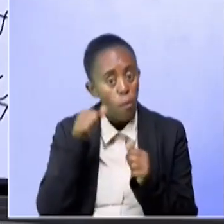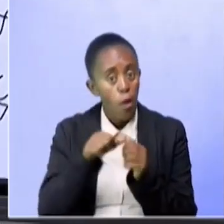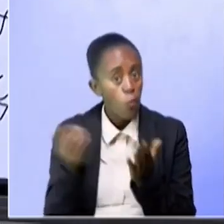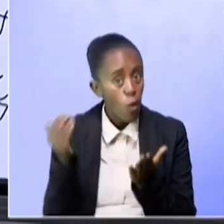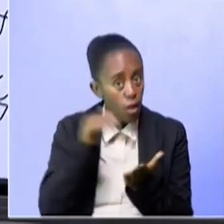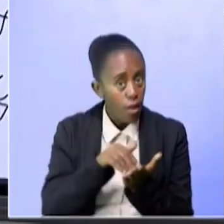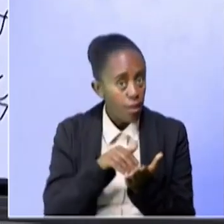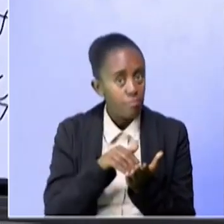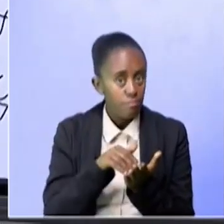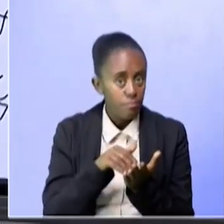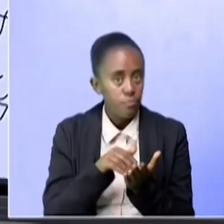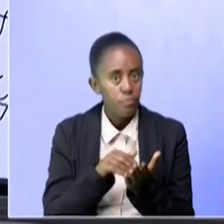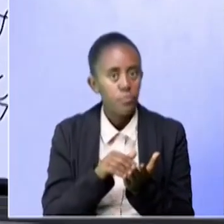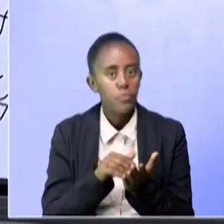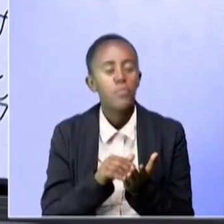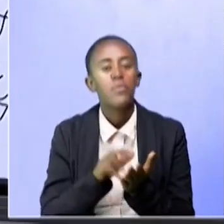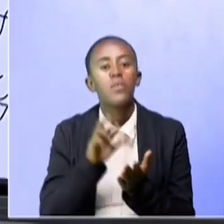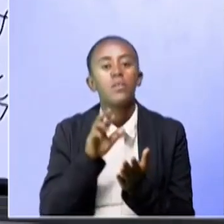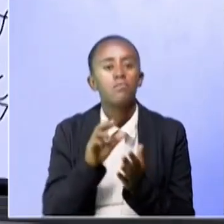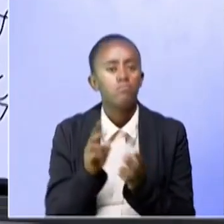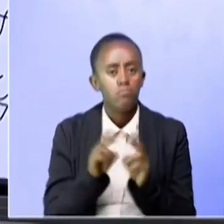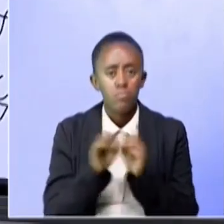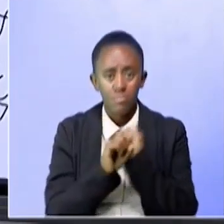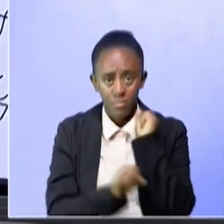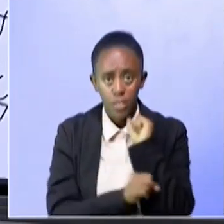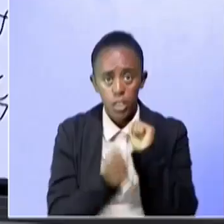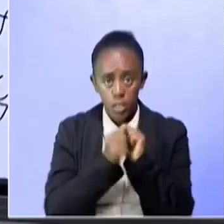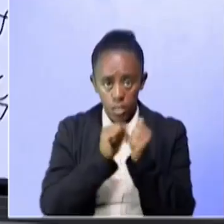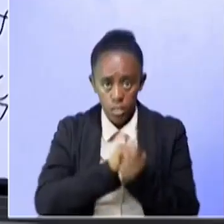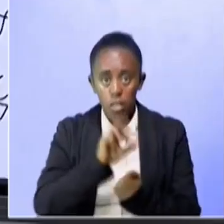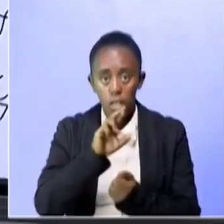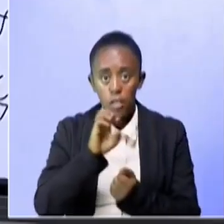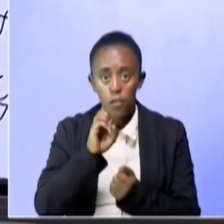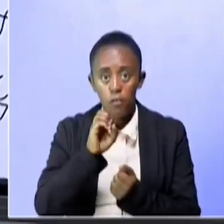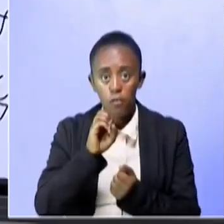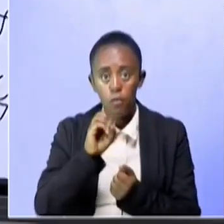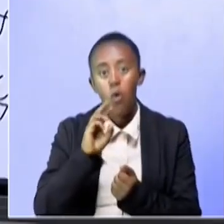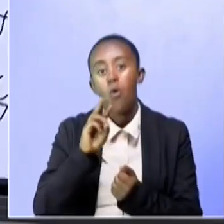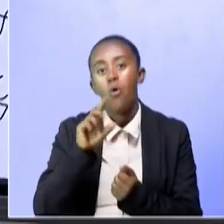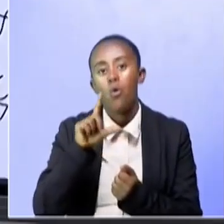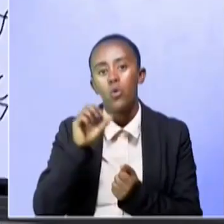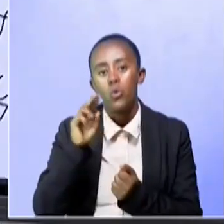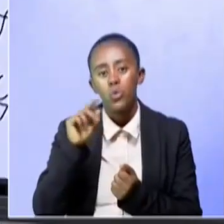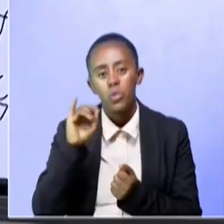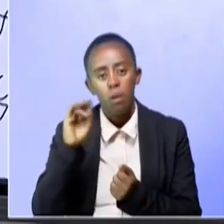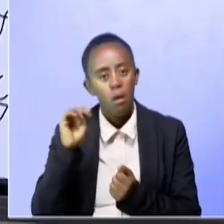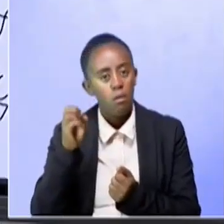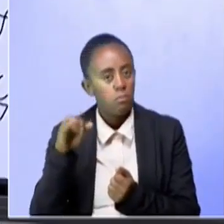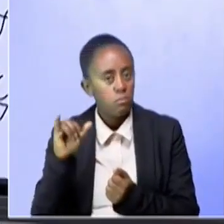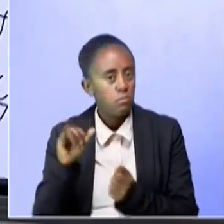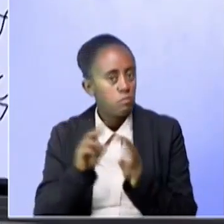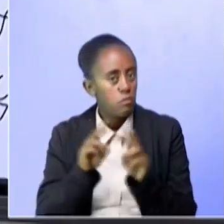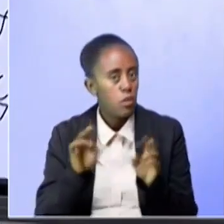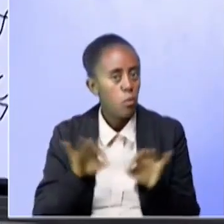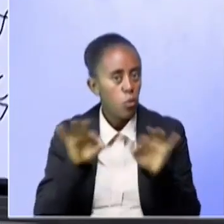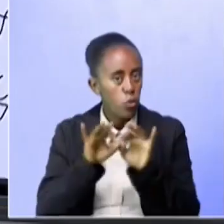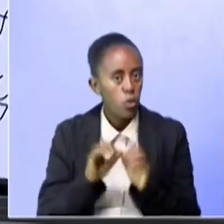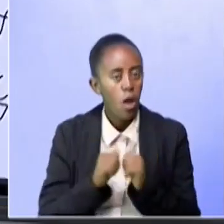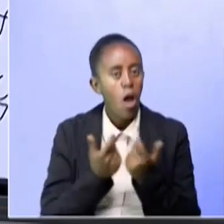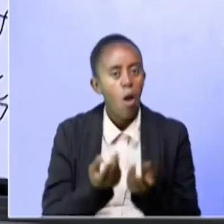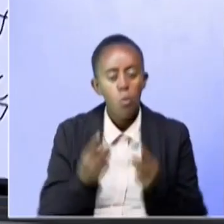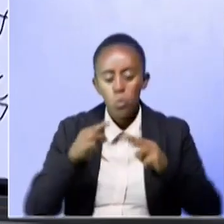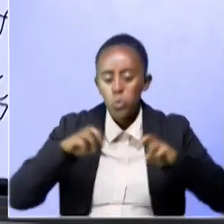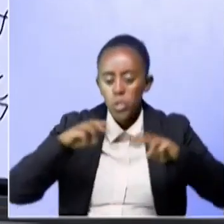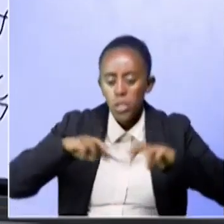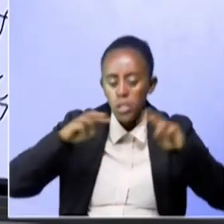okay? Revolutionary is very important, right? Revolutionary, yeah? How the scientists are promising